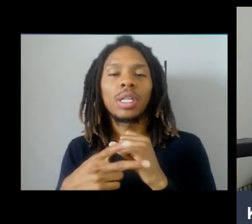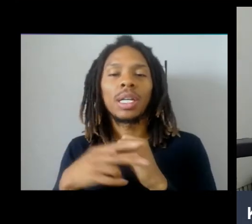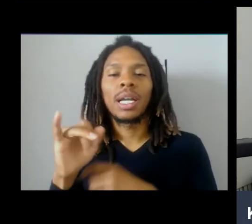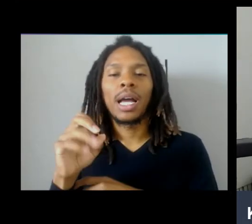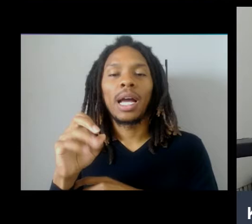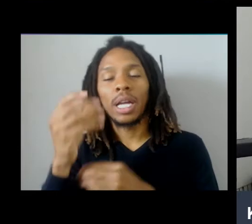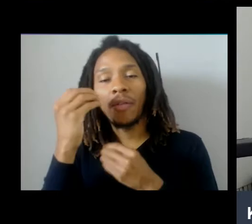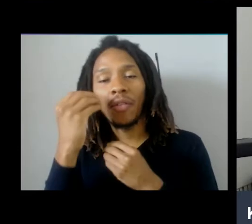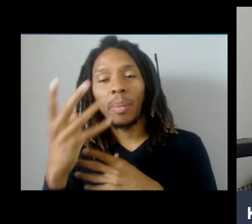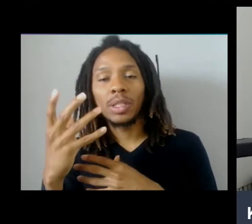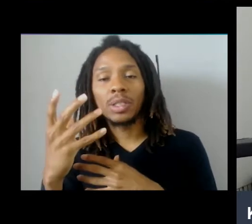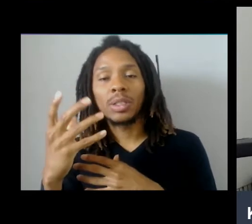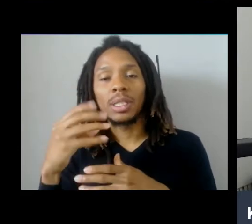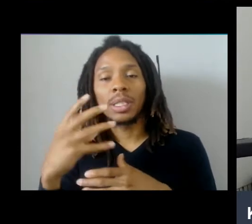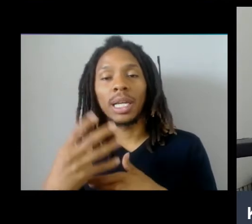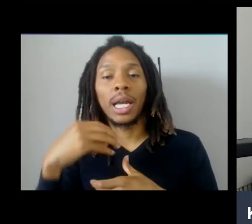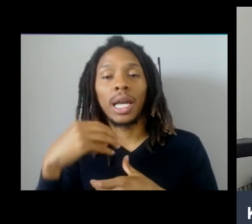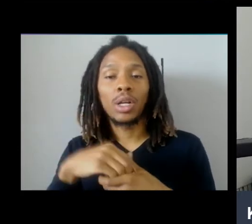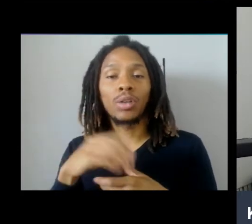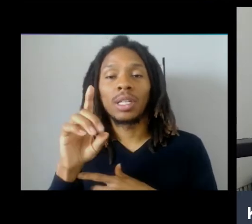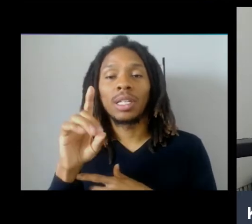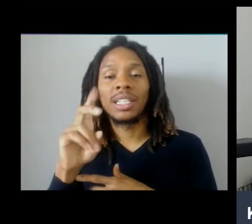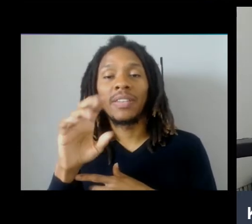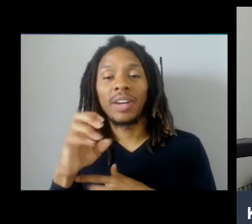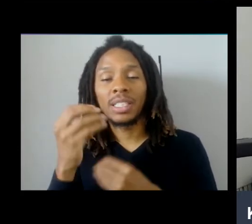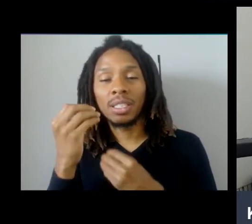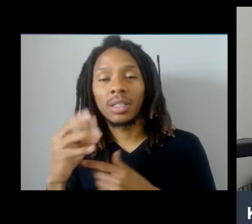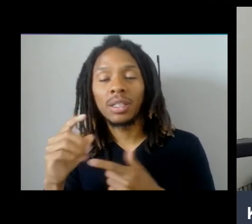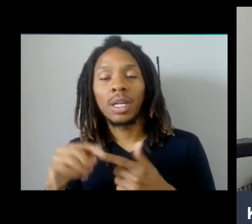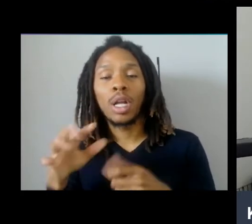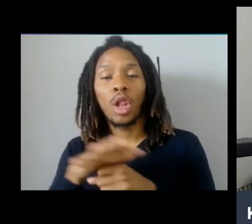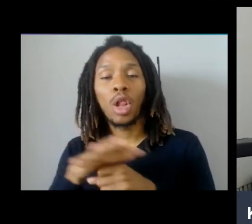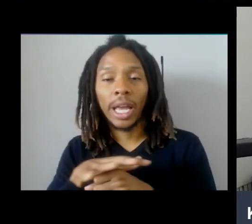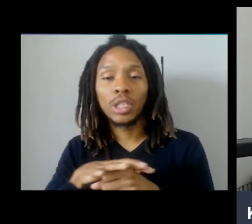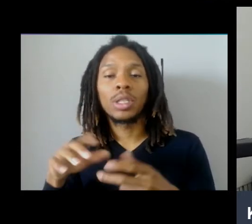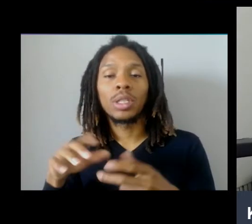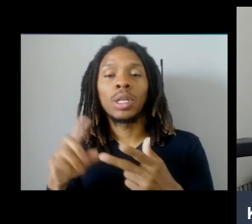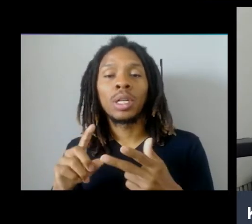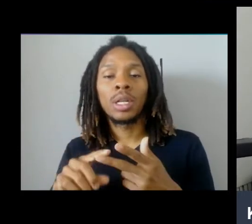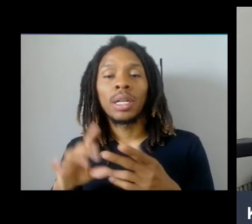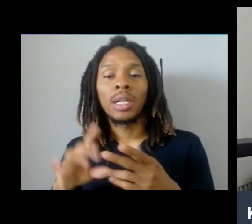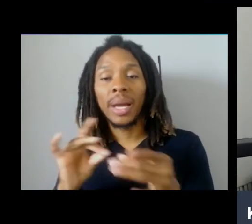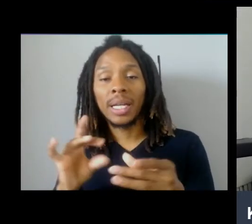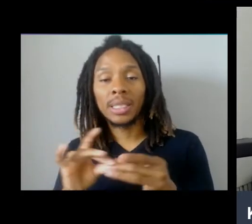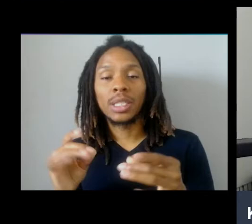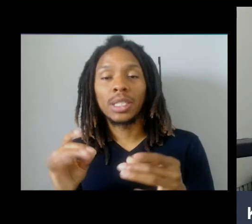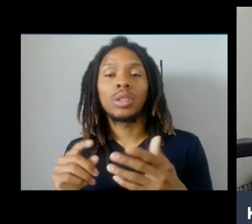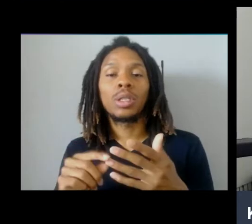information, including, device information, location, maybe a message,